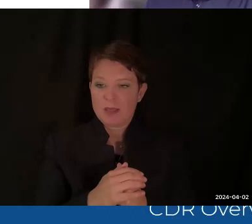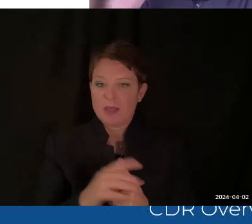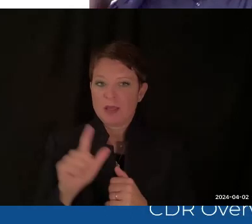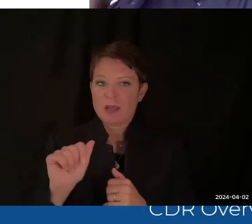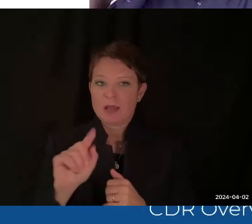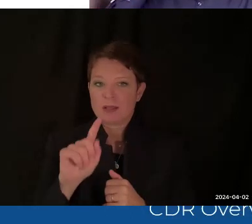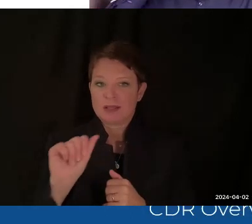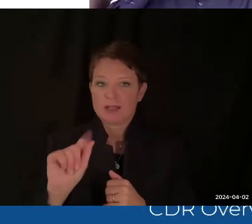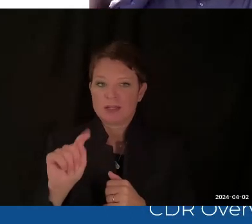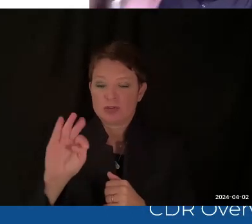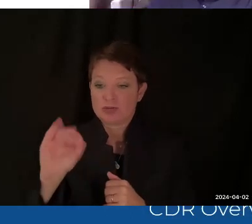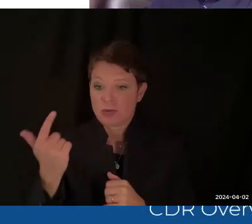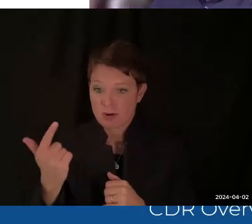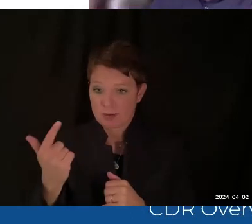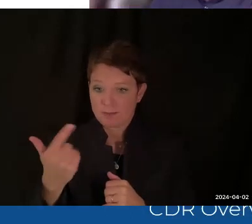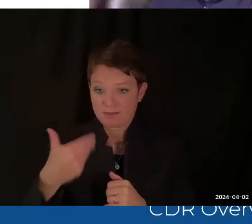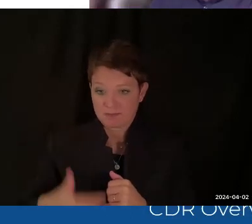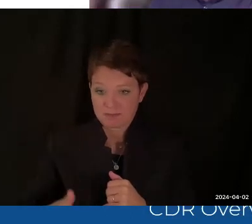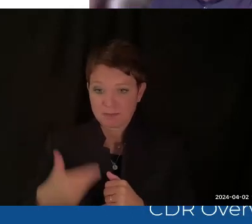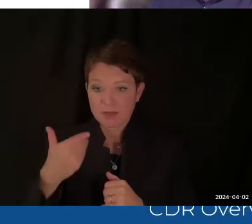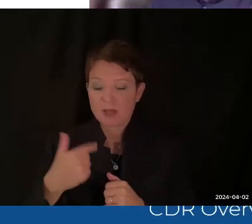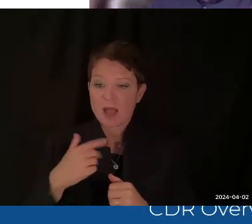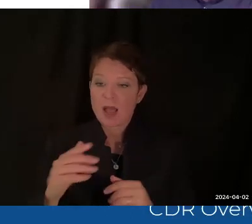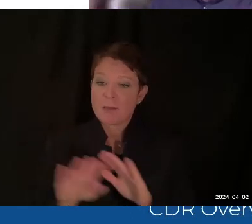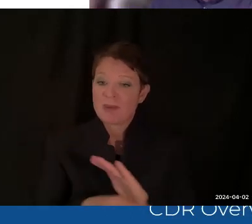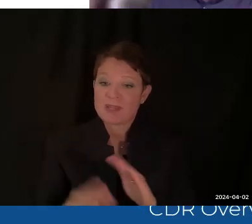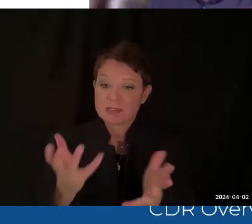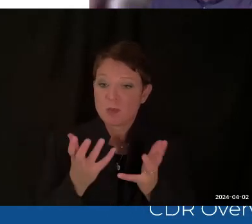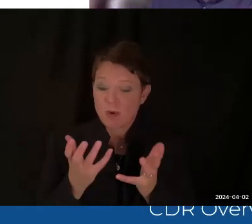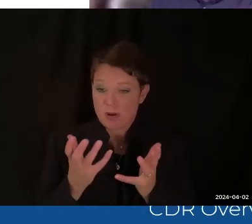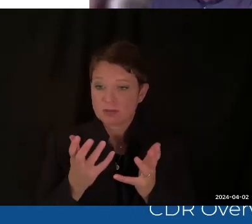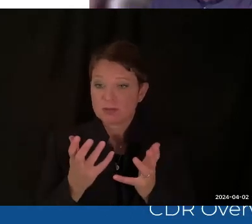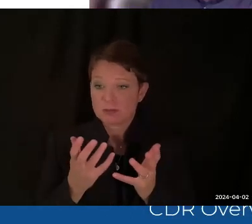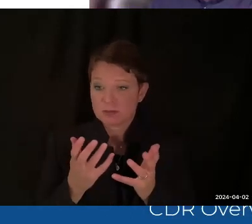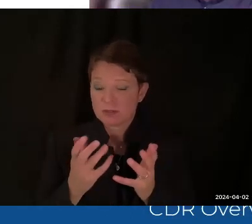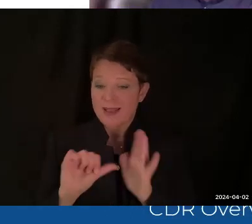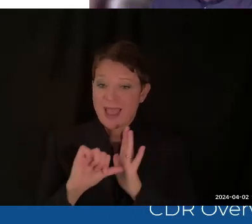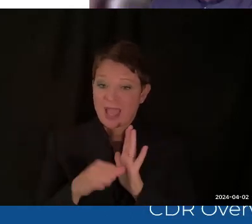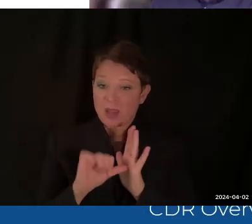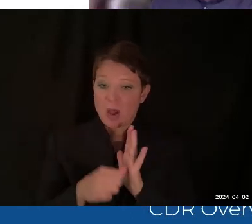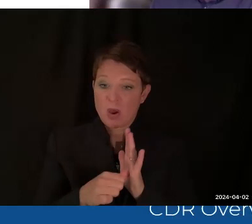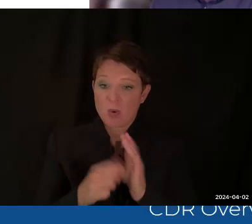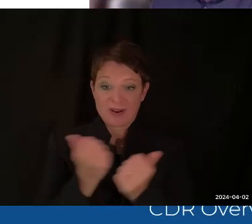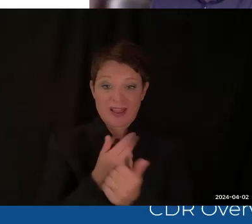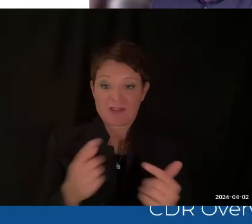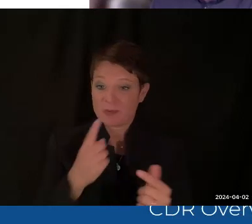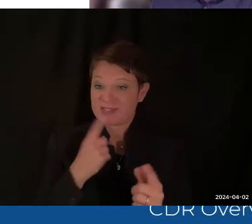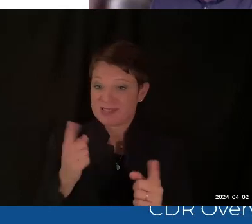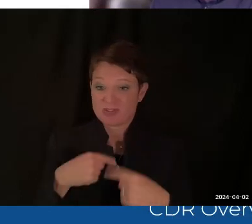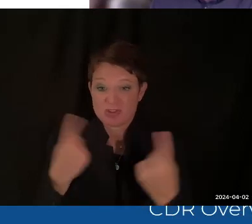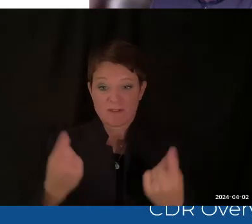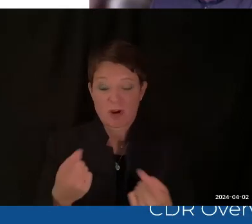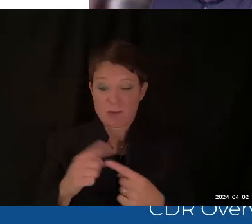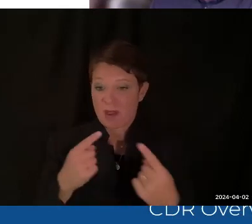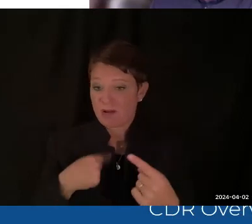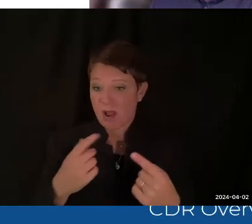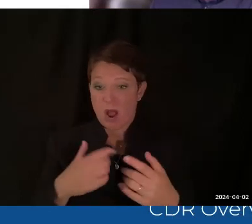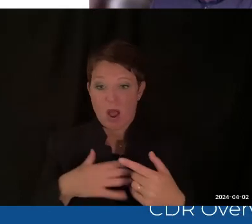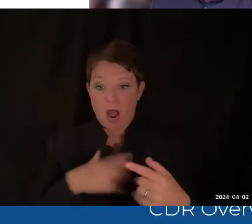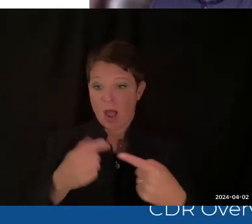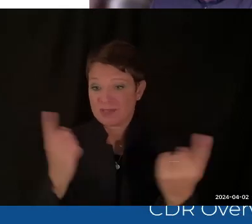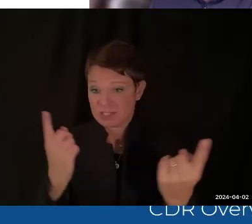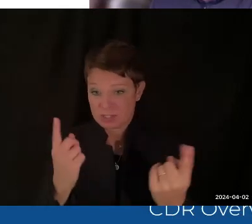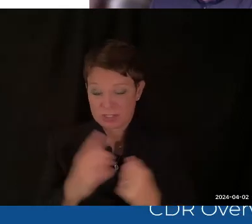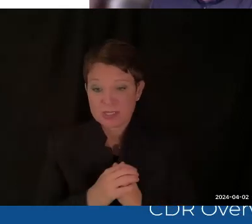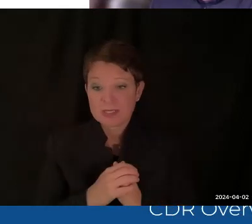Linda Trung. I just want to basically echoes everyone's opposition on this matter. I